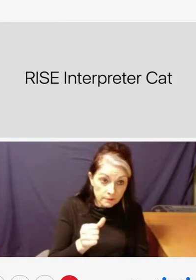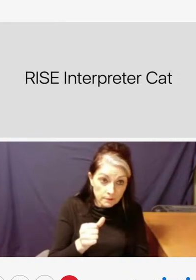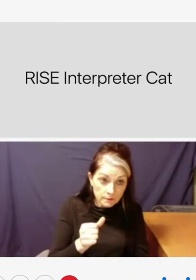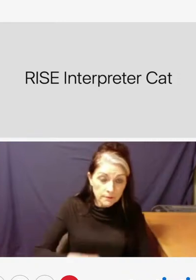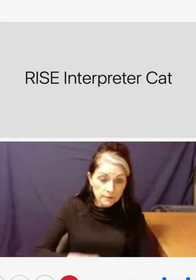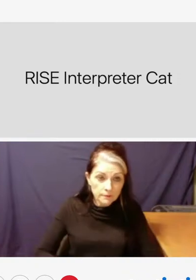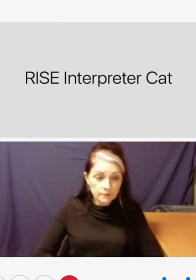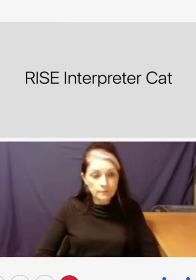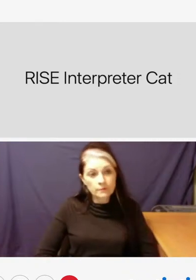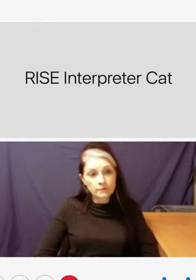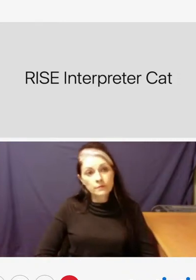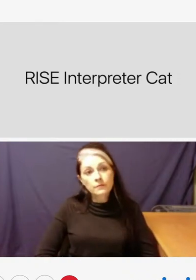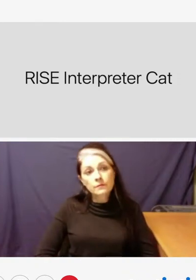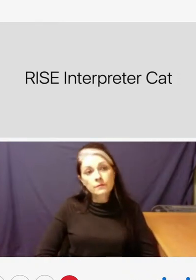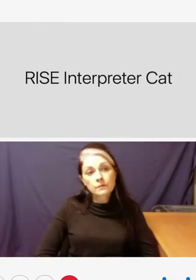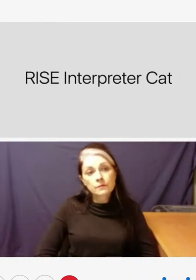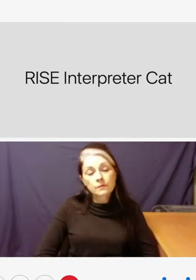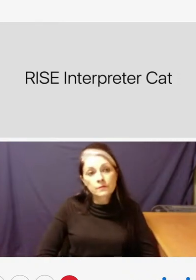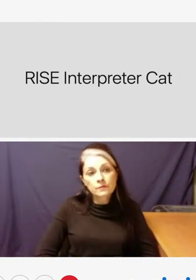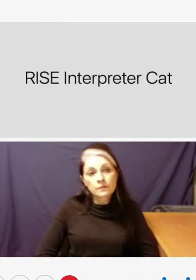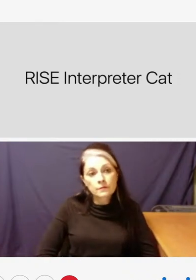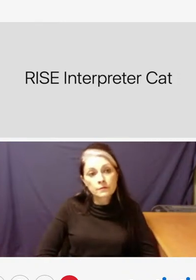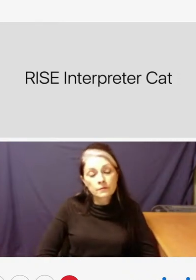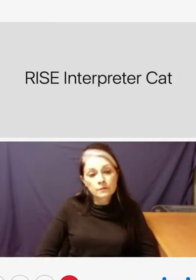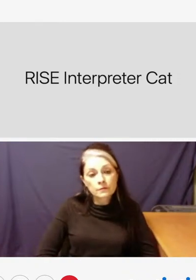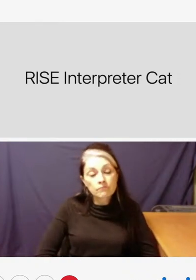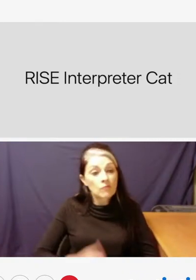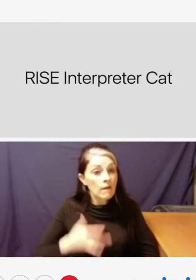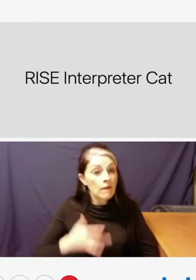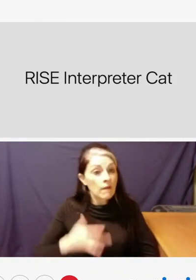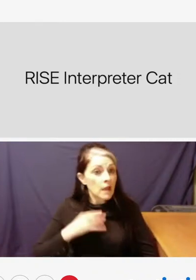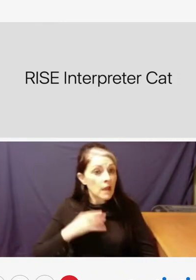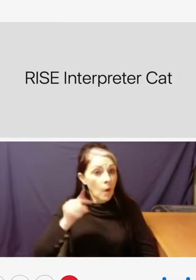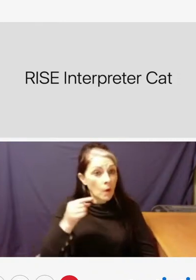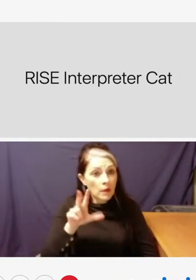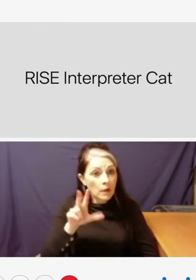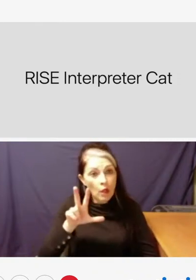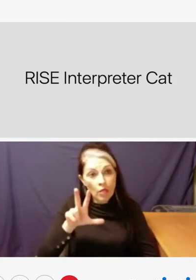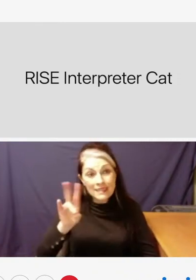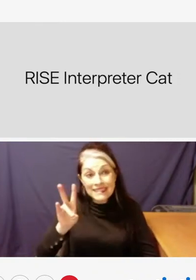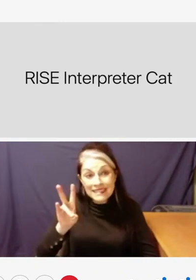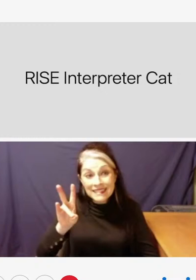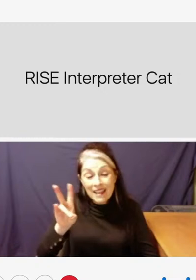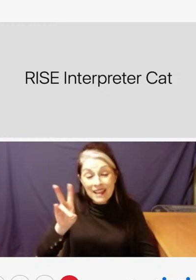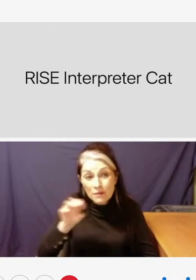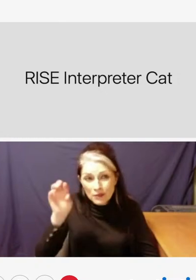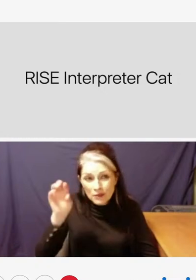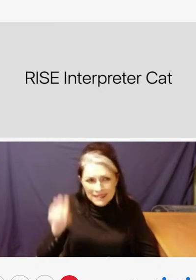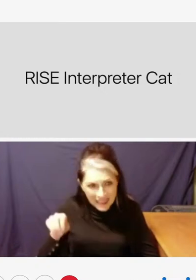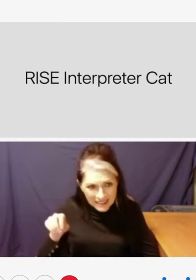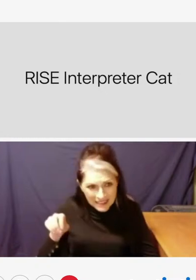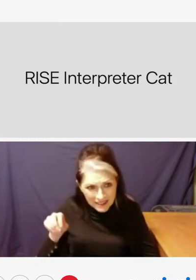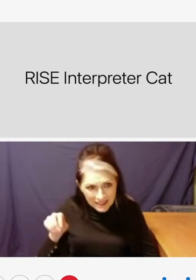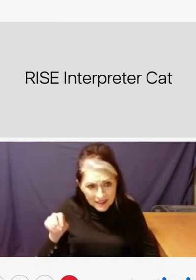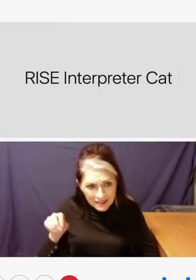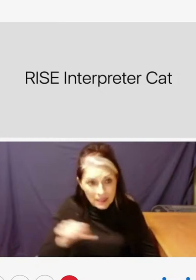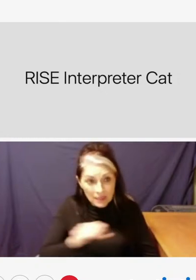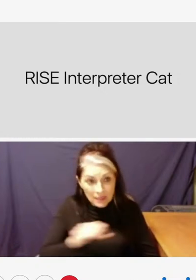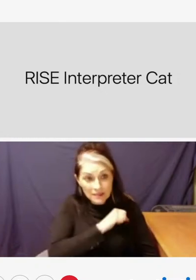leadership they felt only 37% of Staff respondents